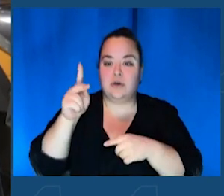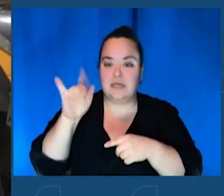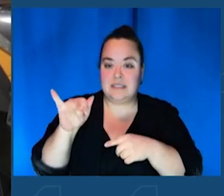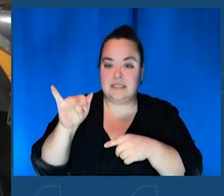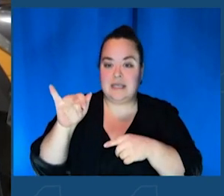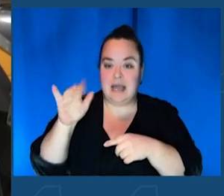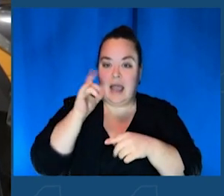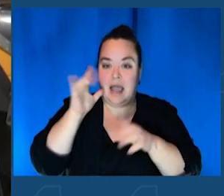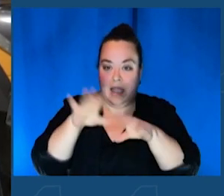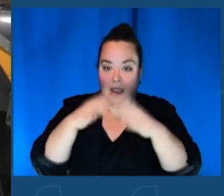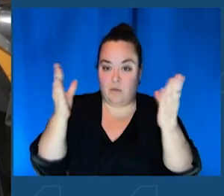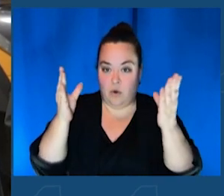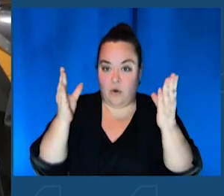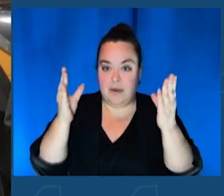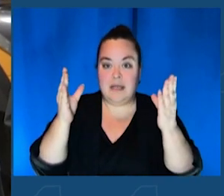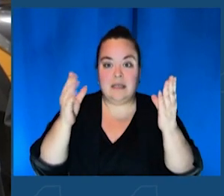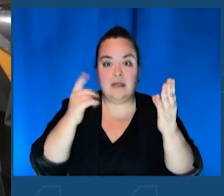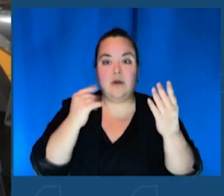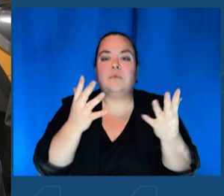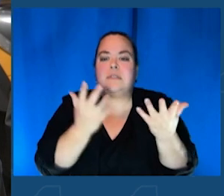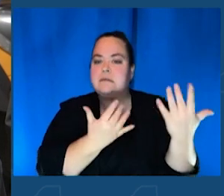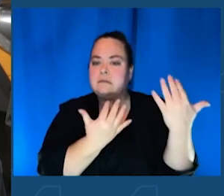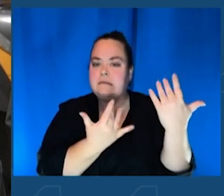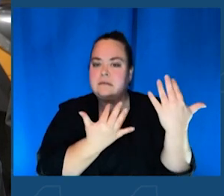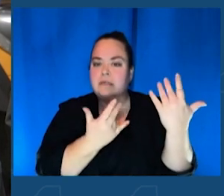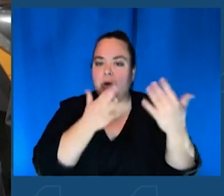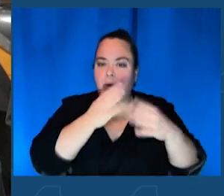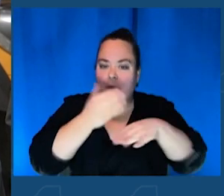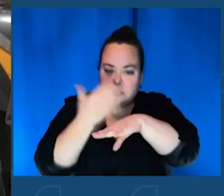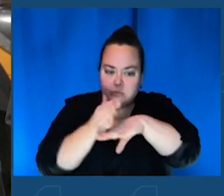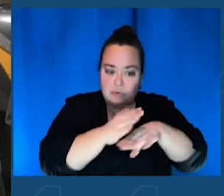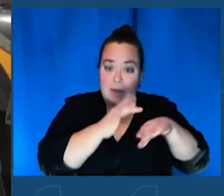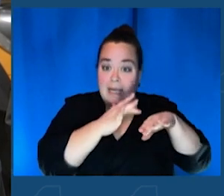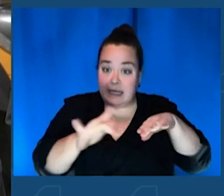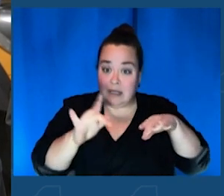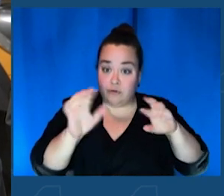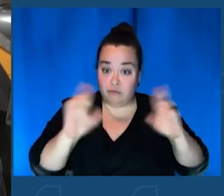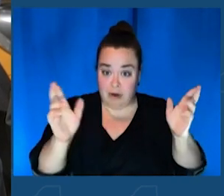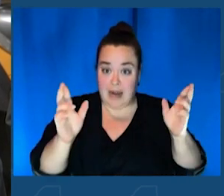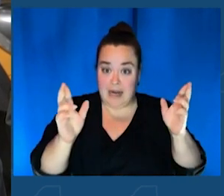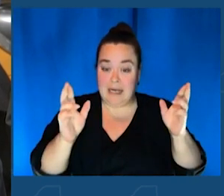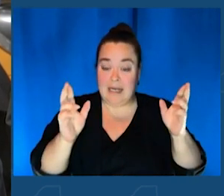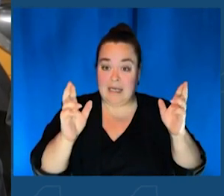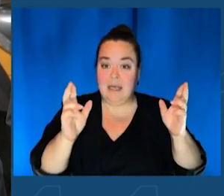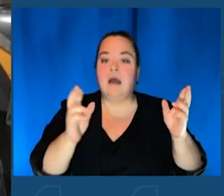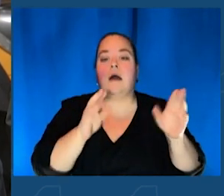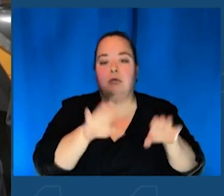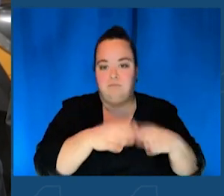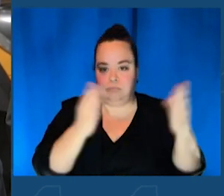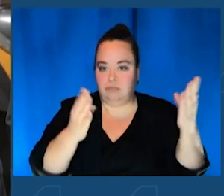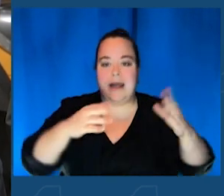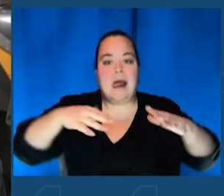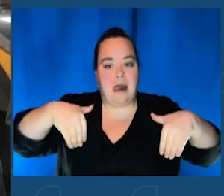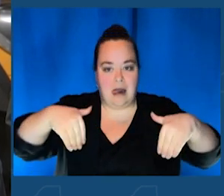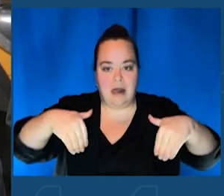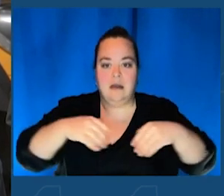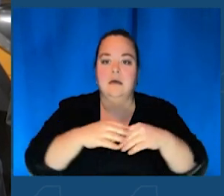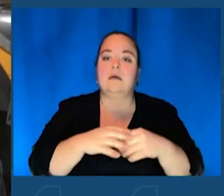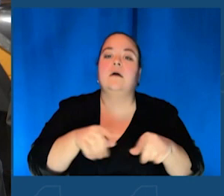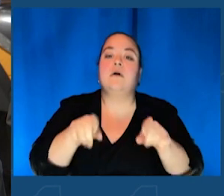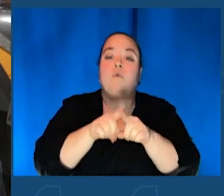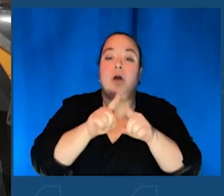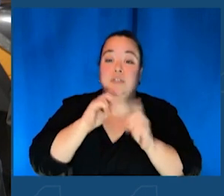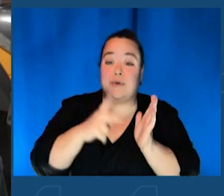just want to get the roads a little bit clearer, and again, working with the driving bans that are in effect. So we've also doubled the amount of National Guard members